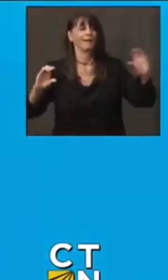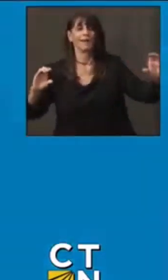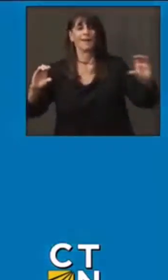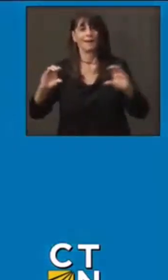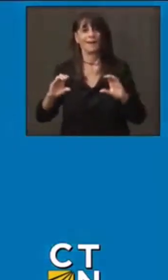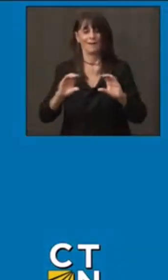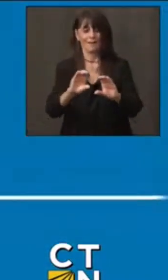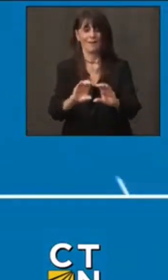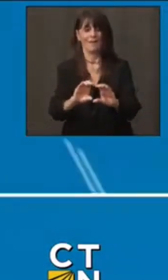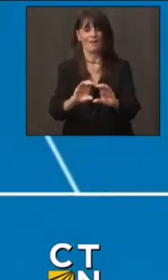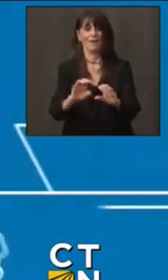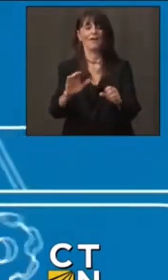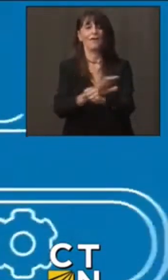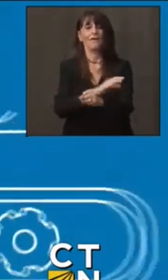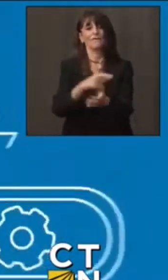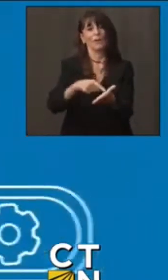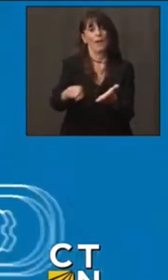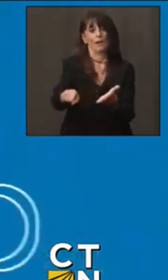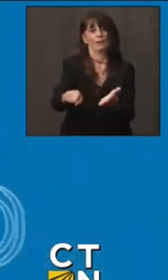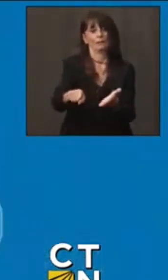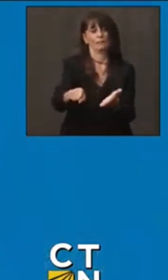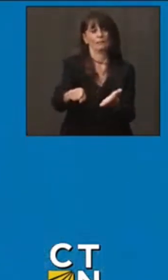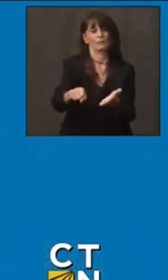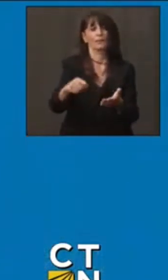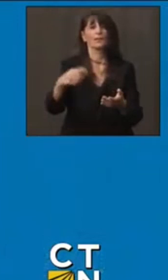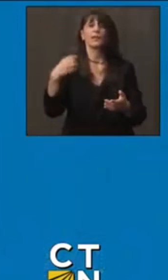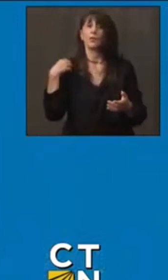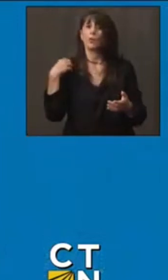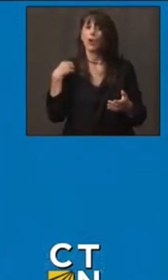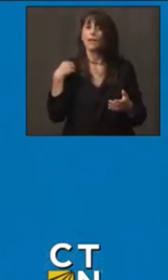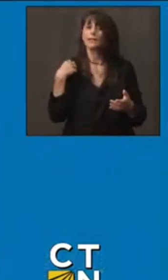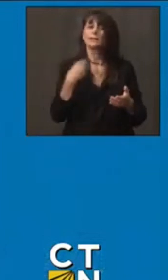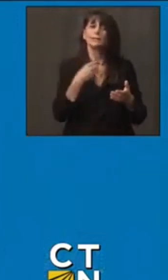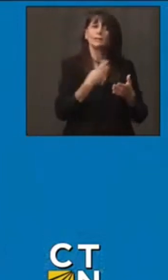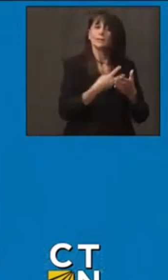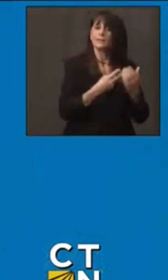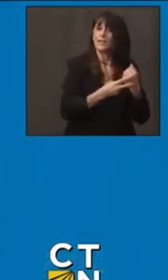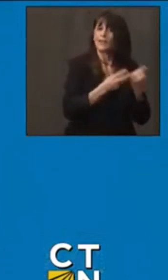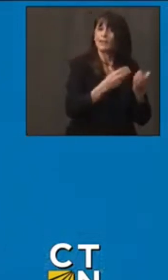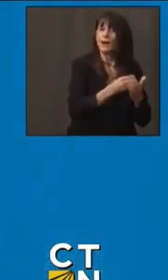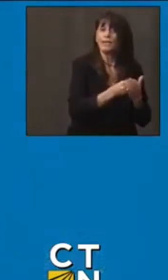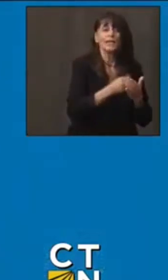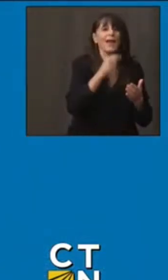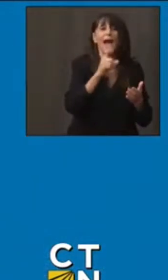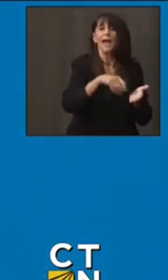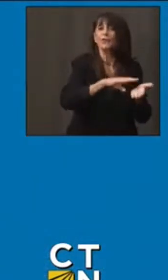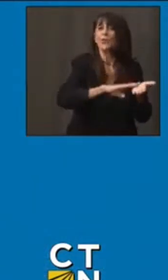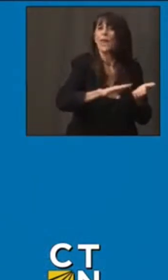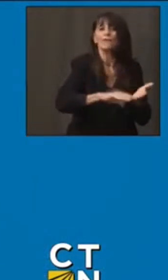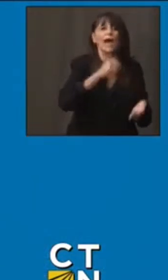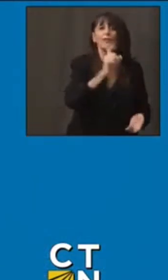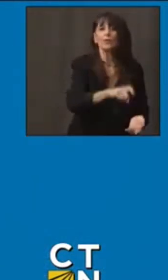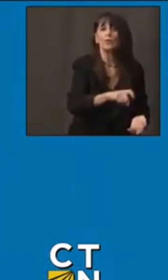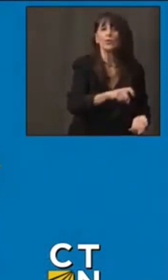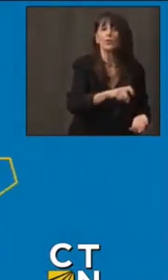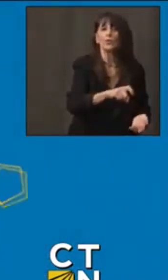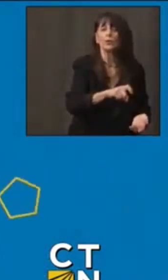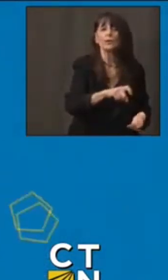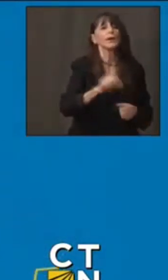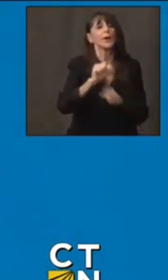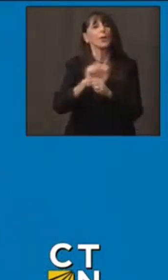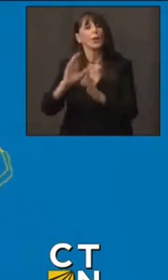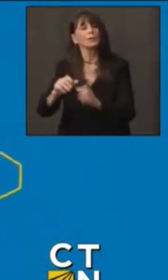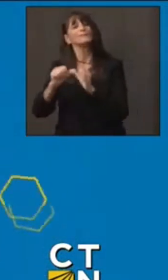unemployment benefit. In other words, employers save payroll and hang on to their skilled workforce, while employees keep their